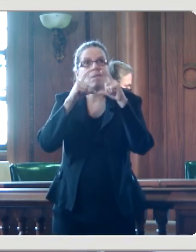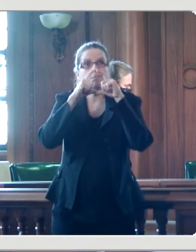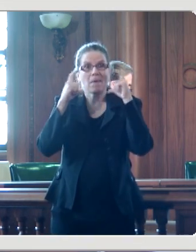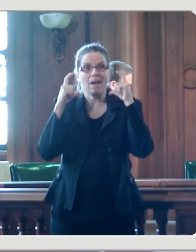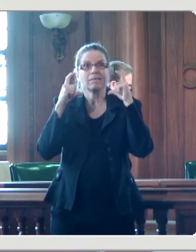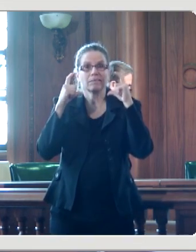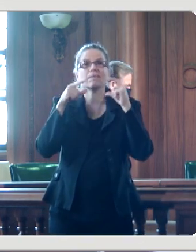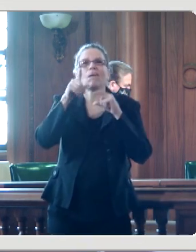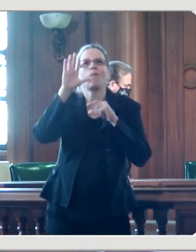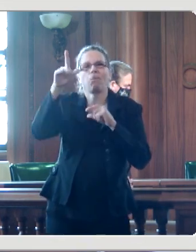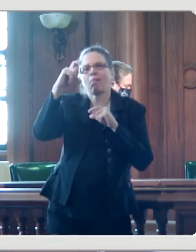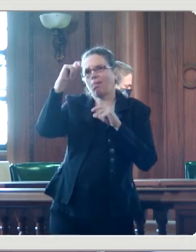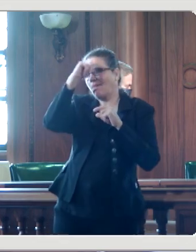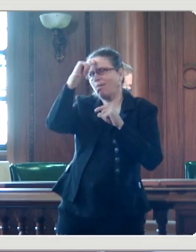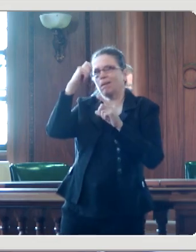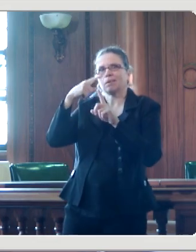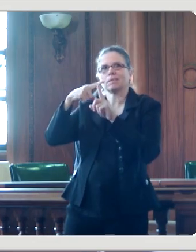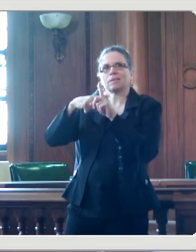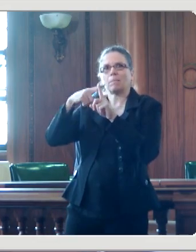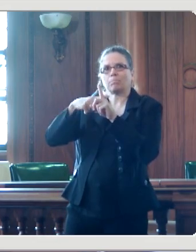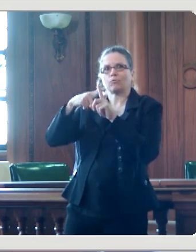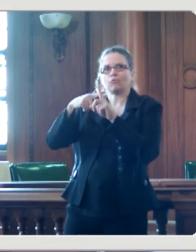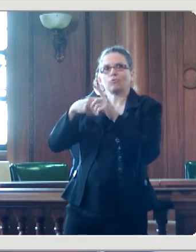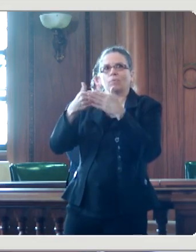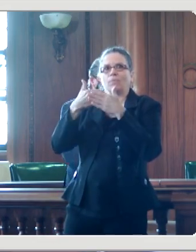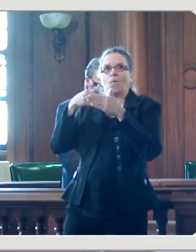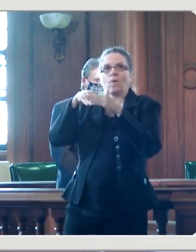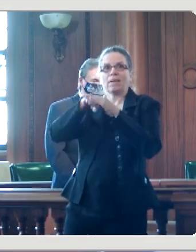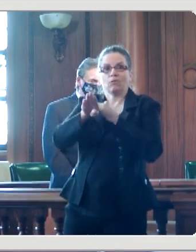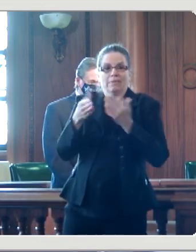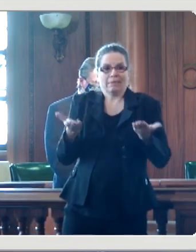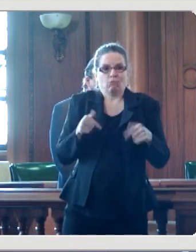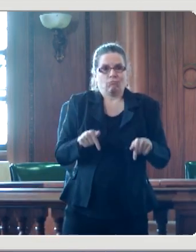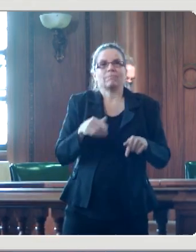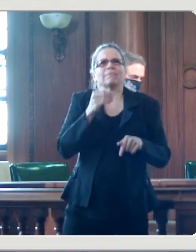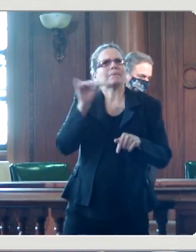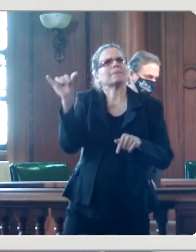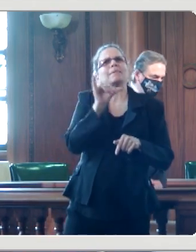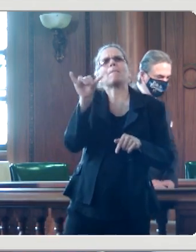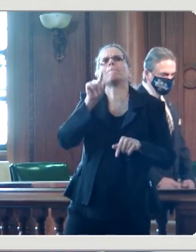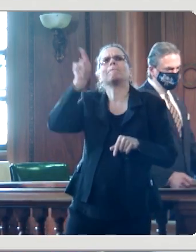appreciate your continued cooperation with these protocols. Thank you. Thanks, Scott.